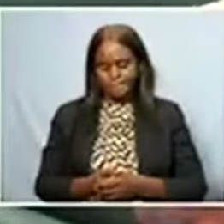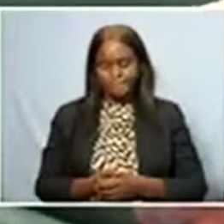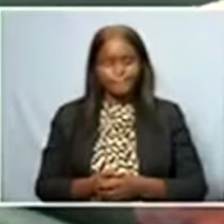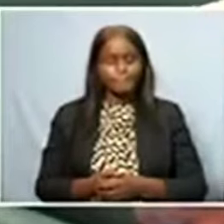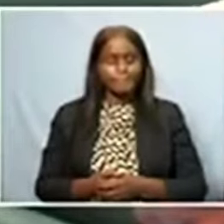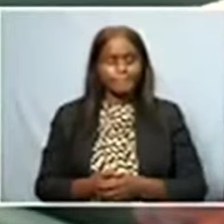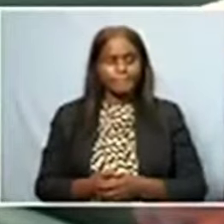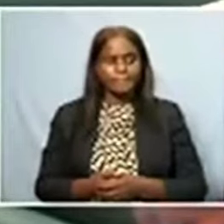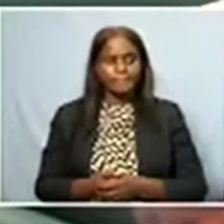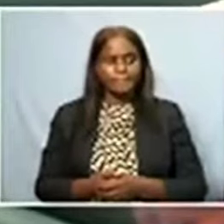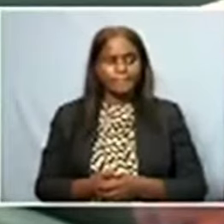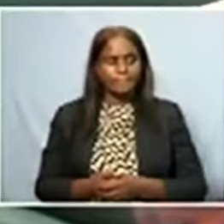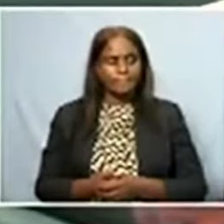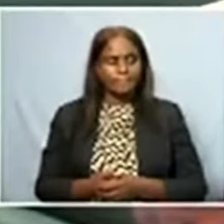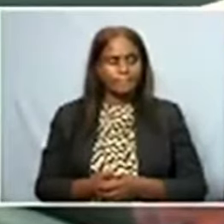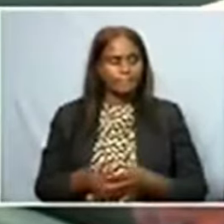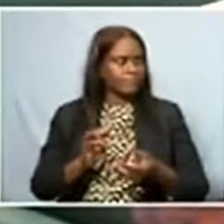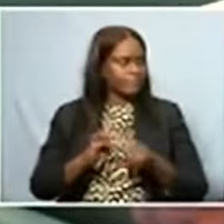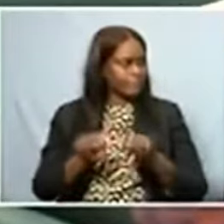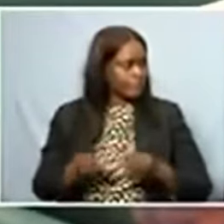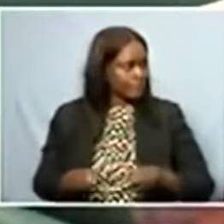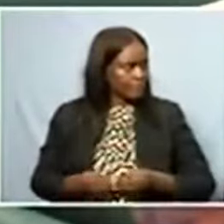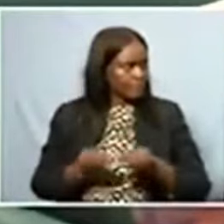So the question is that head total